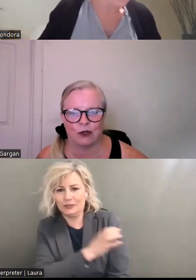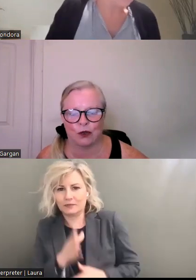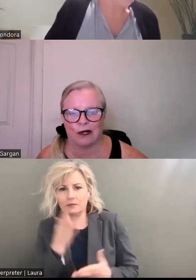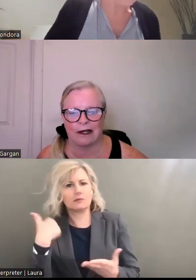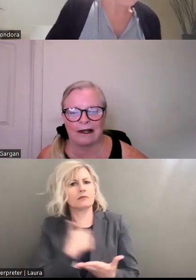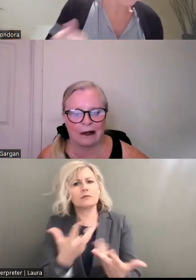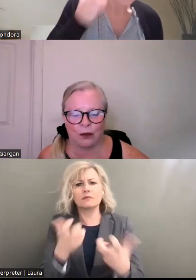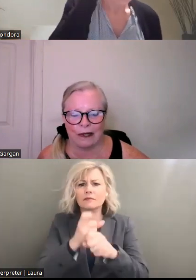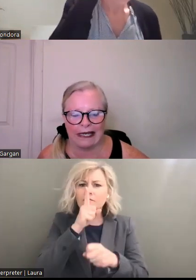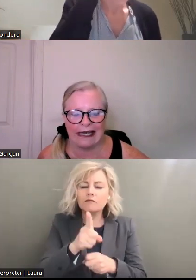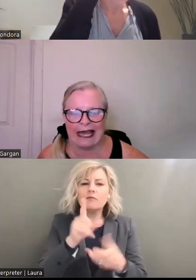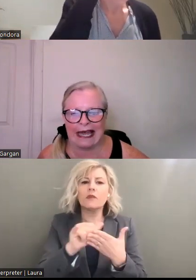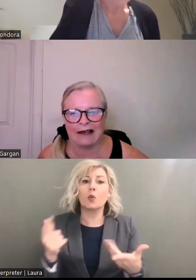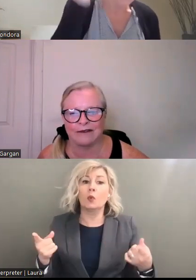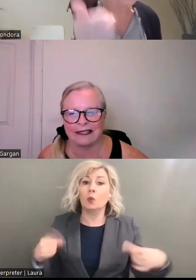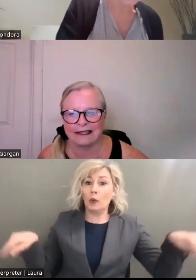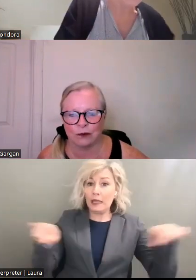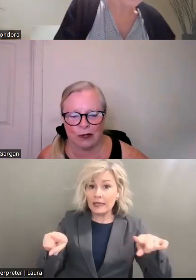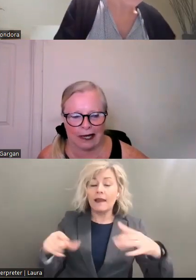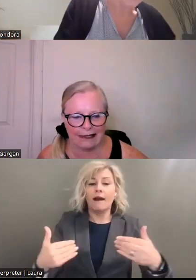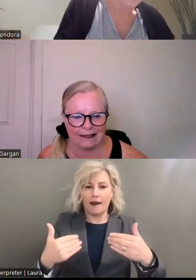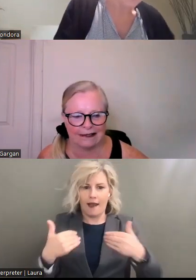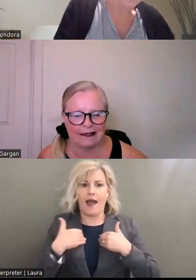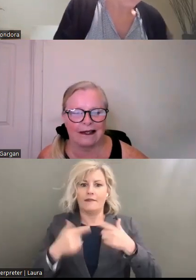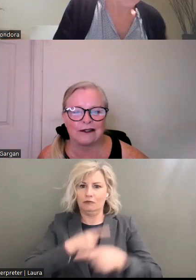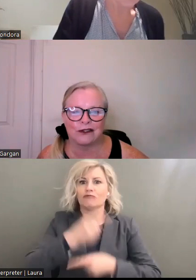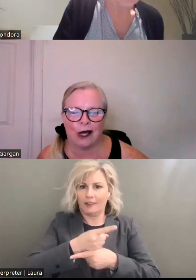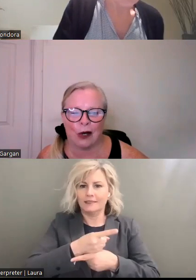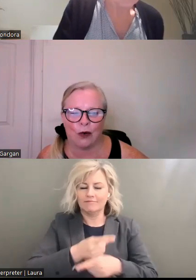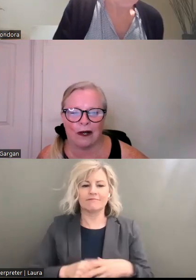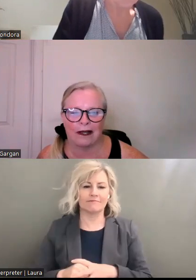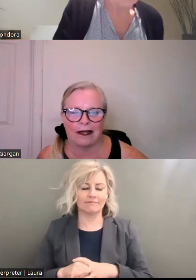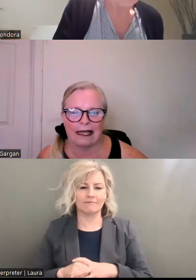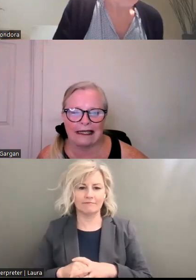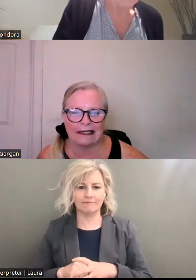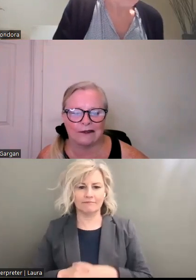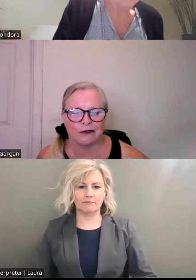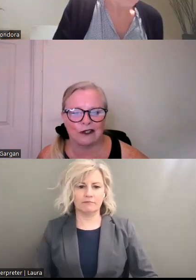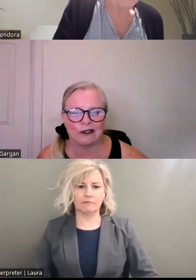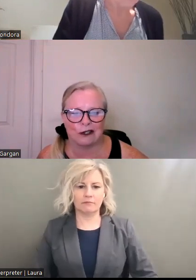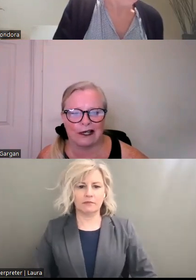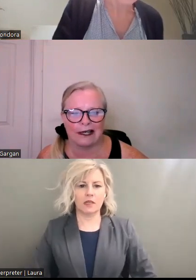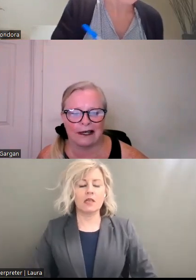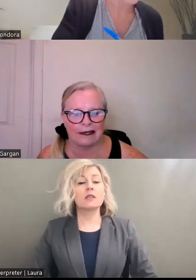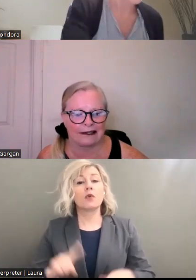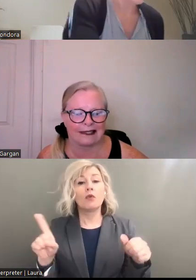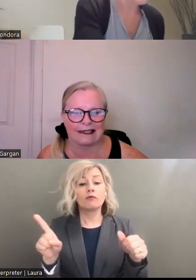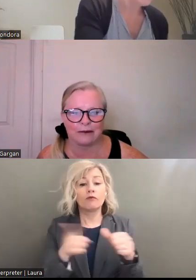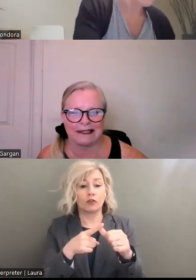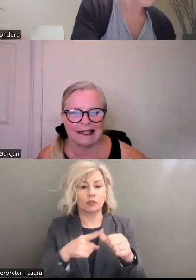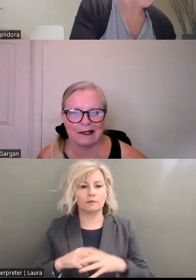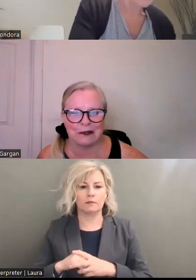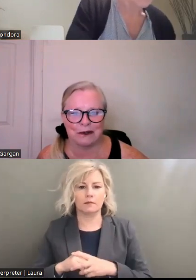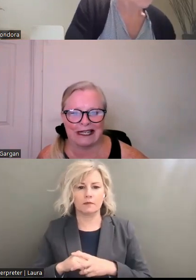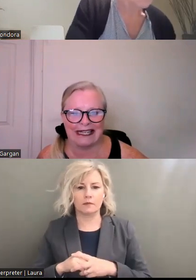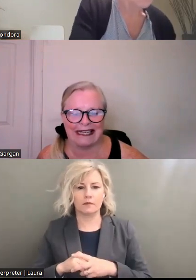make sure that we have this right. So let's first look. Let's see if